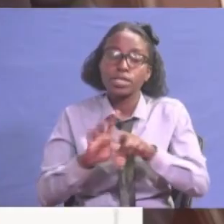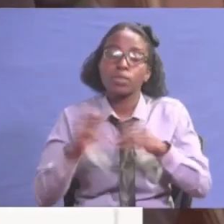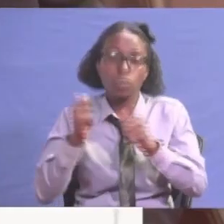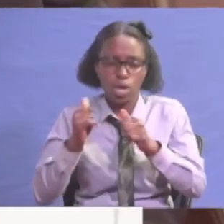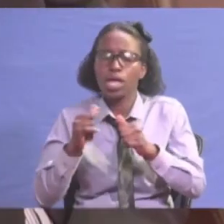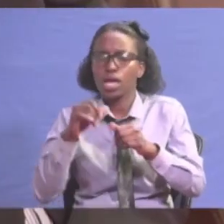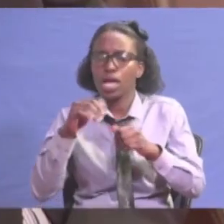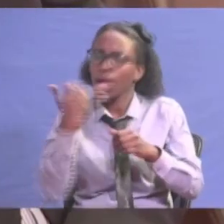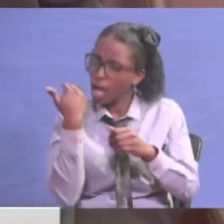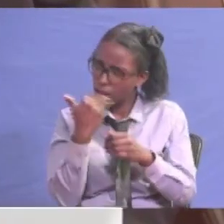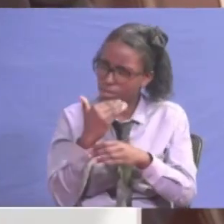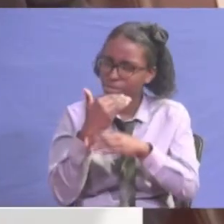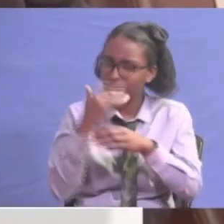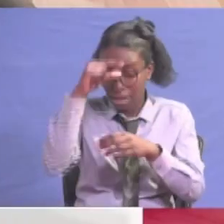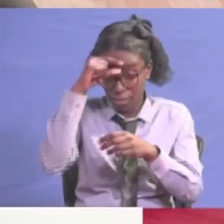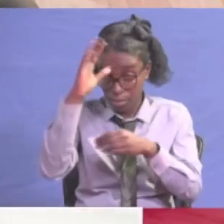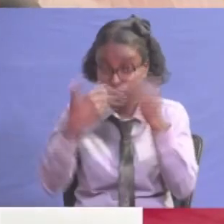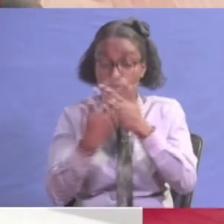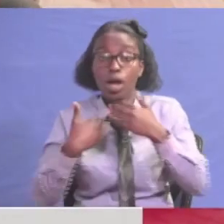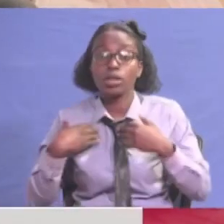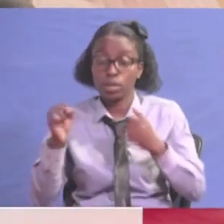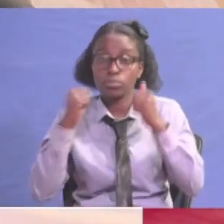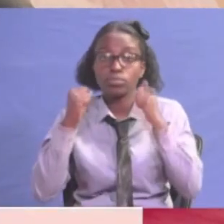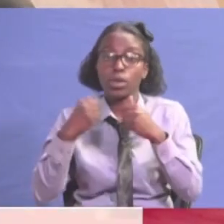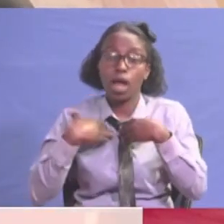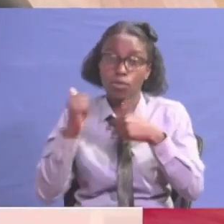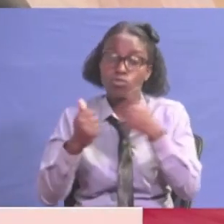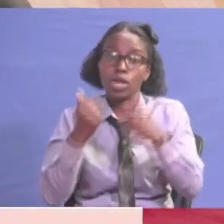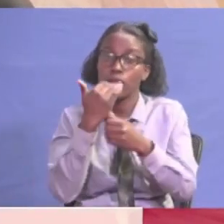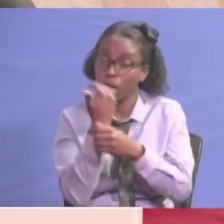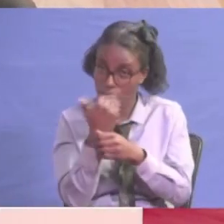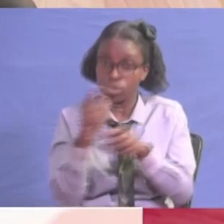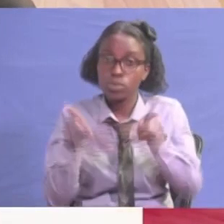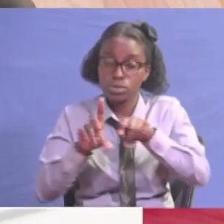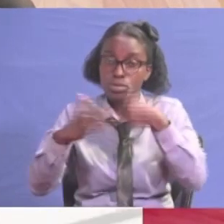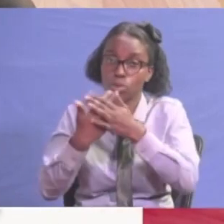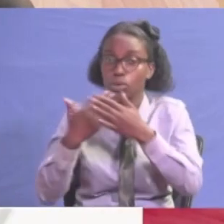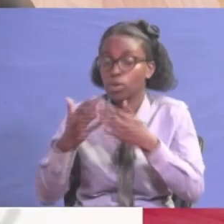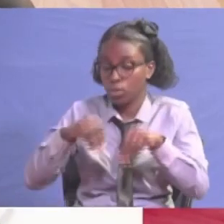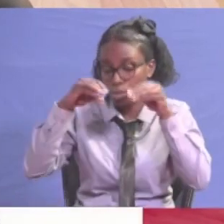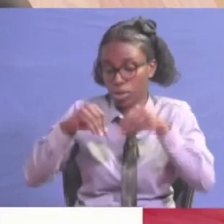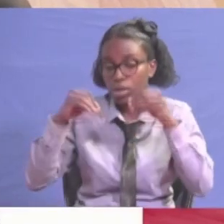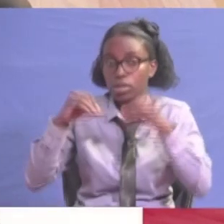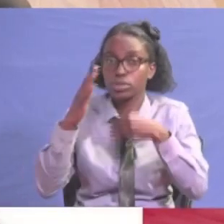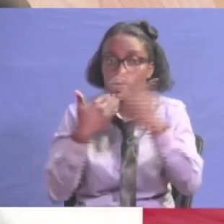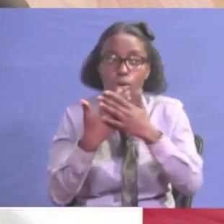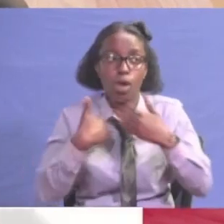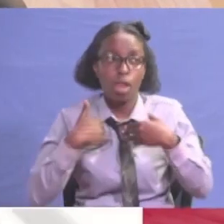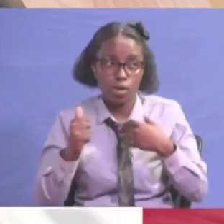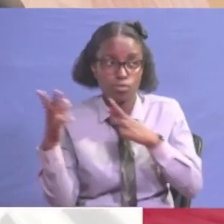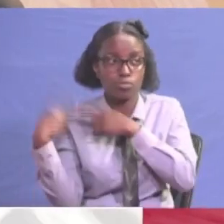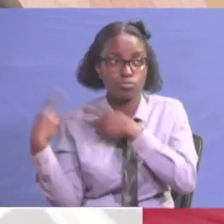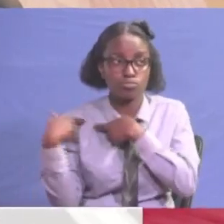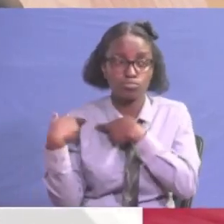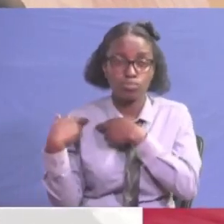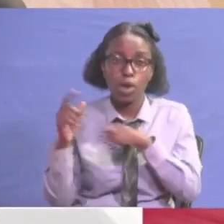and failing to uphold his duties as Deputy President, particularly in relation to collective cabinet responsibility. In